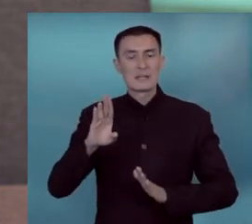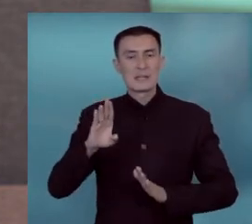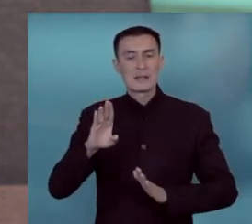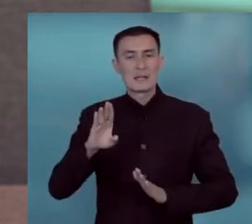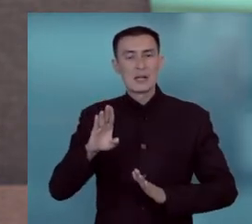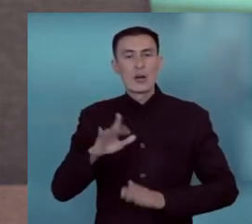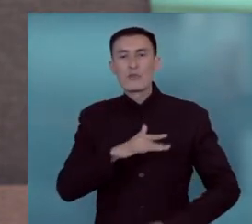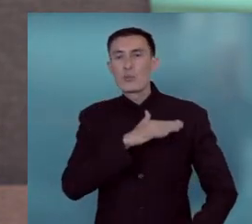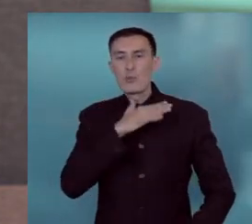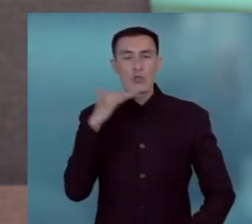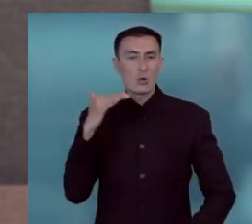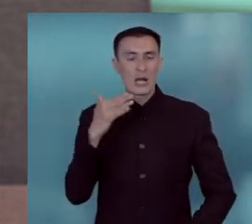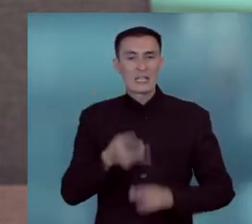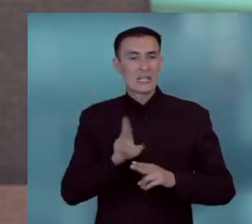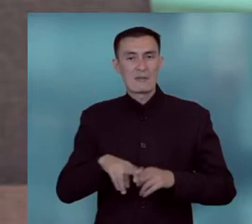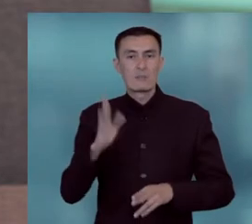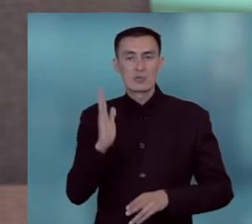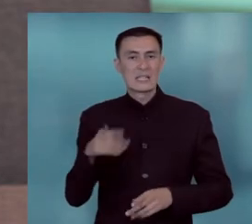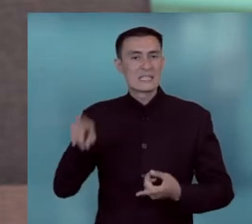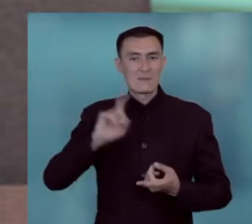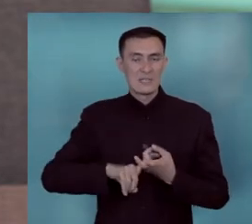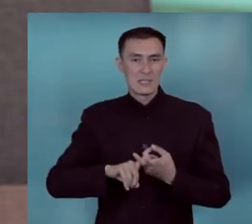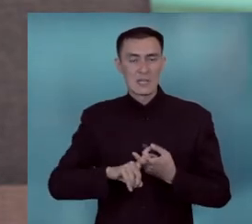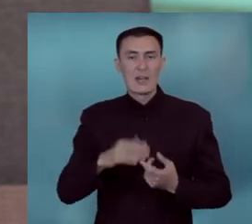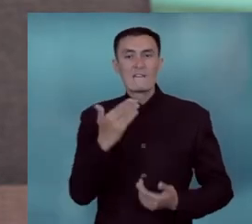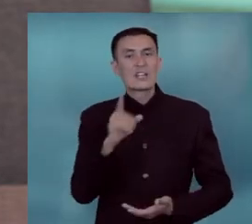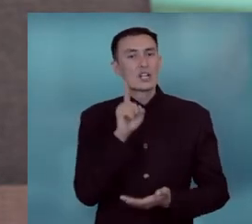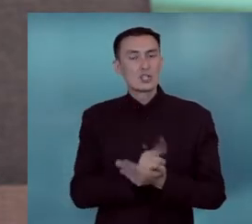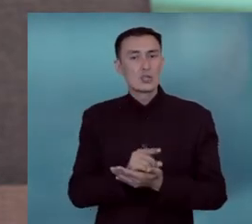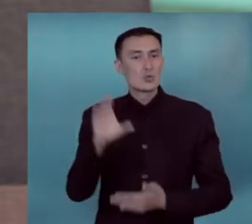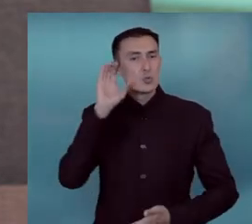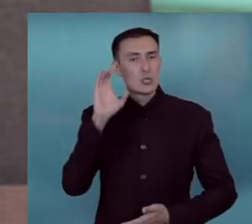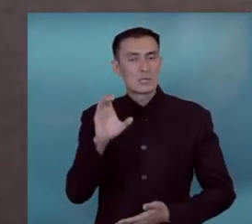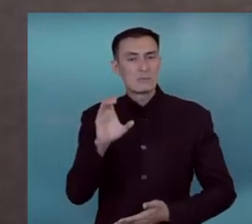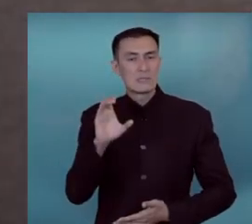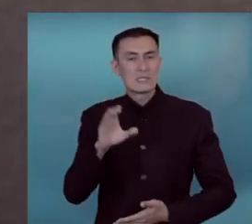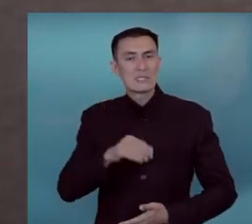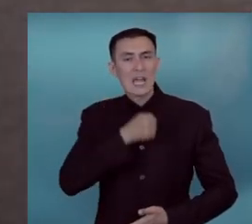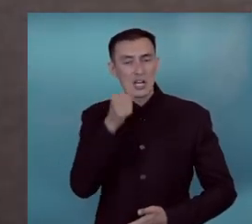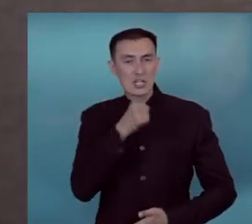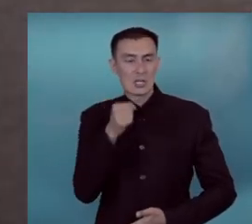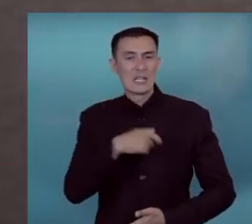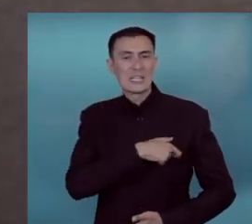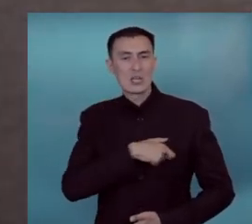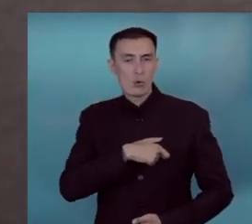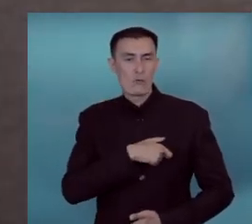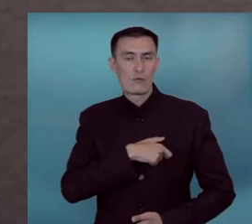should listen to our elders, coaches, and teachers. I am 100% convinced that hard work in